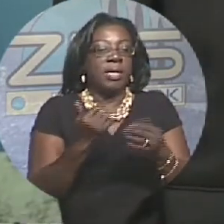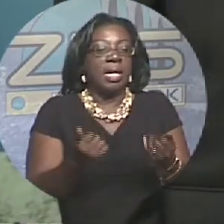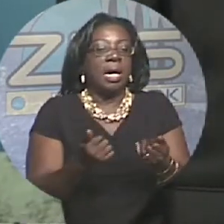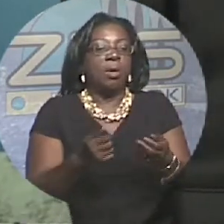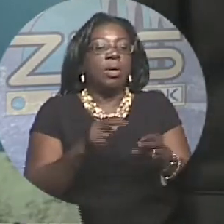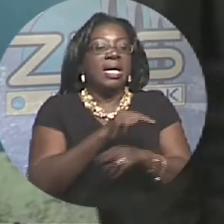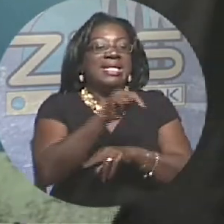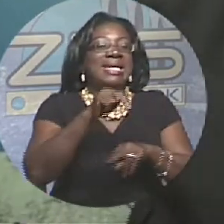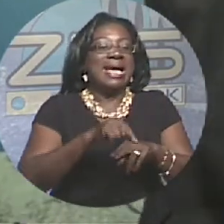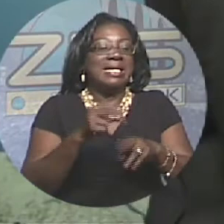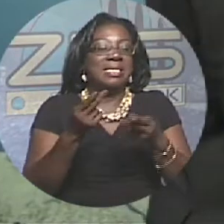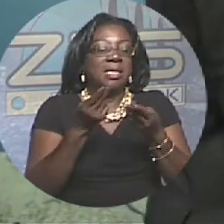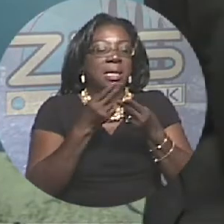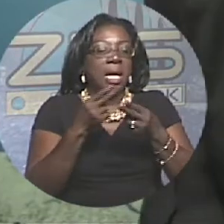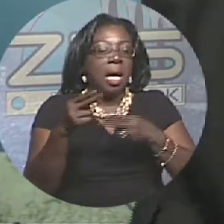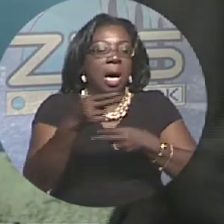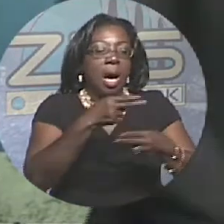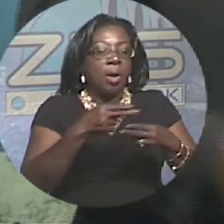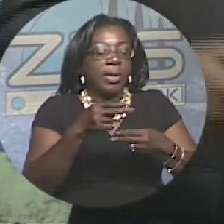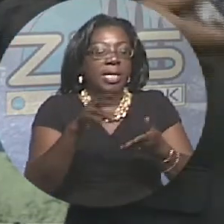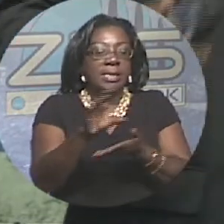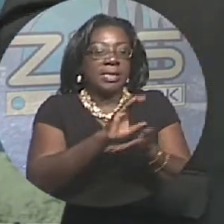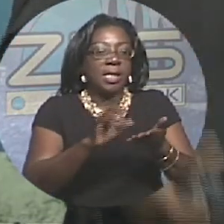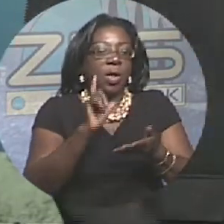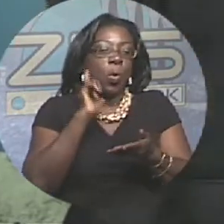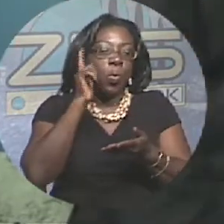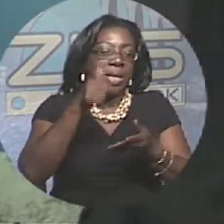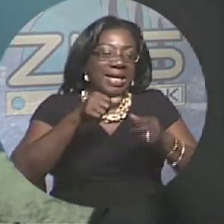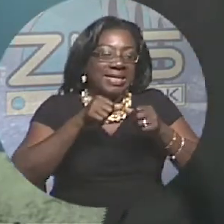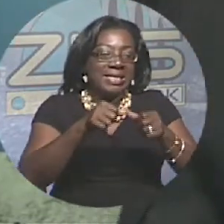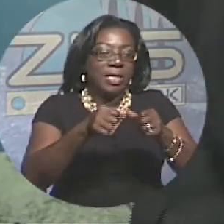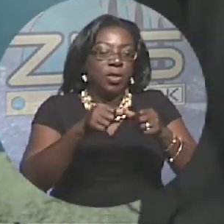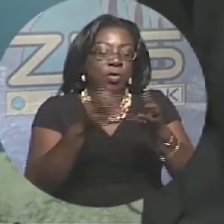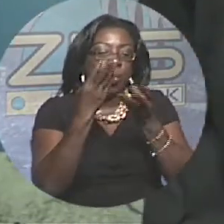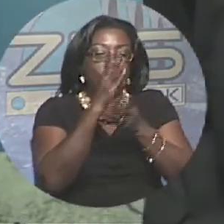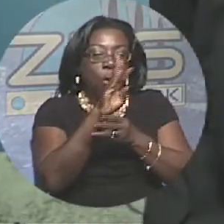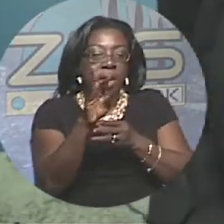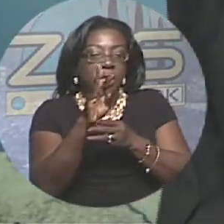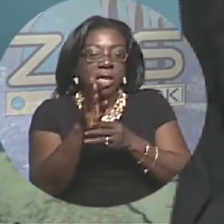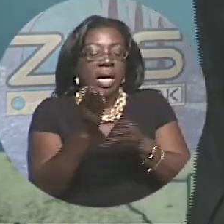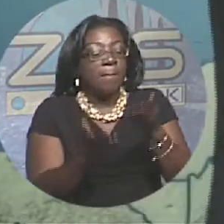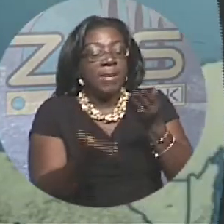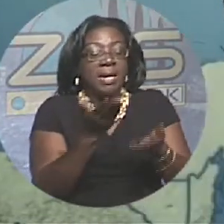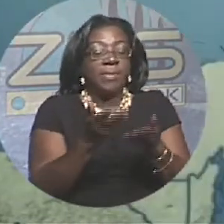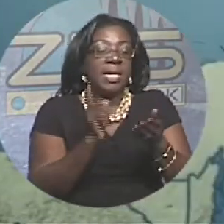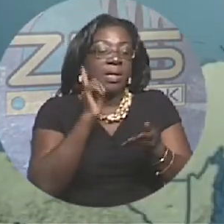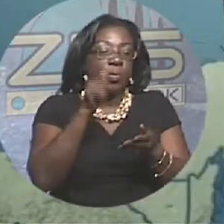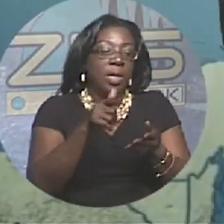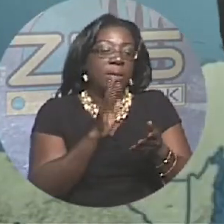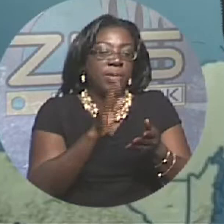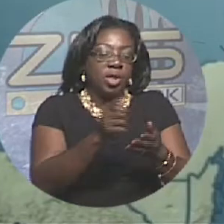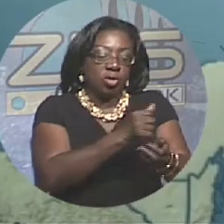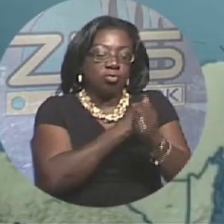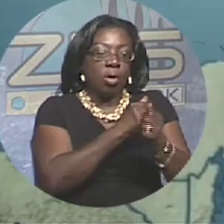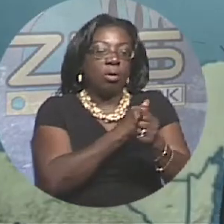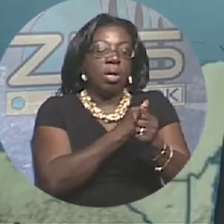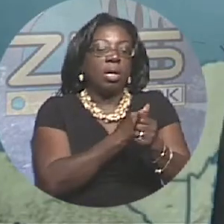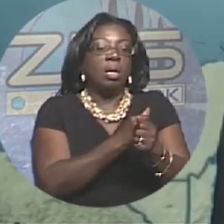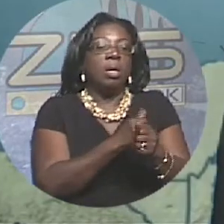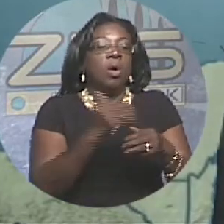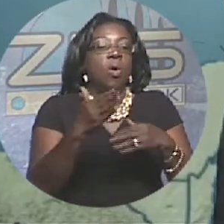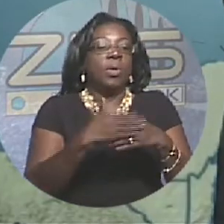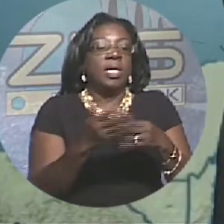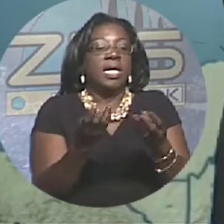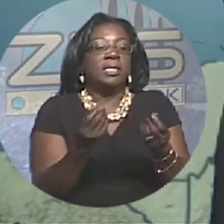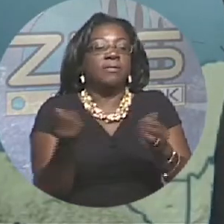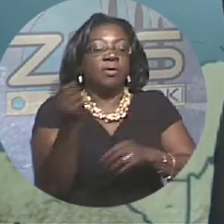Center is going to continue to monitor the system. It's likely that it could be upgraded to a tropical depression within the next 12 to 24 hours. It's going to be jogging